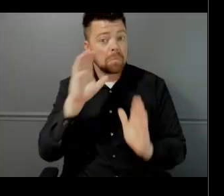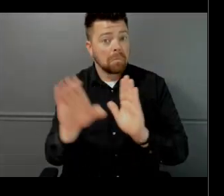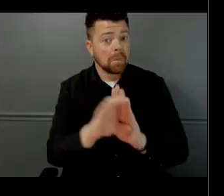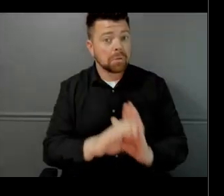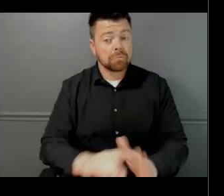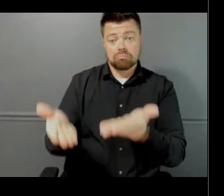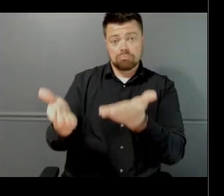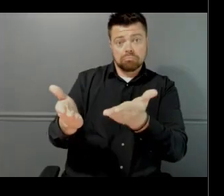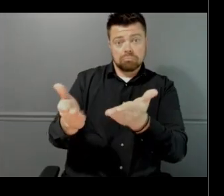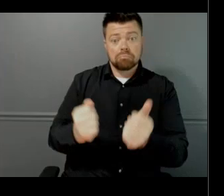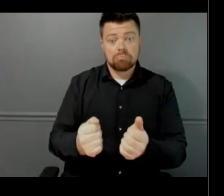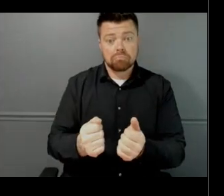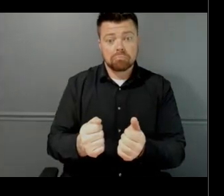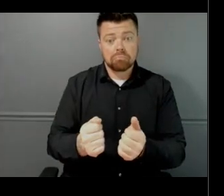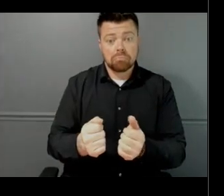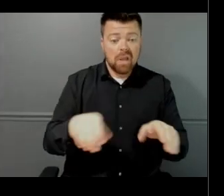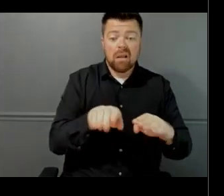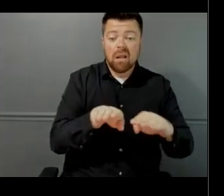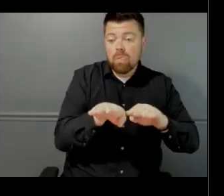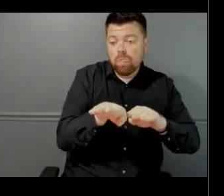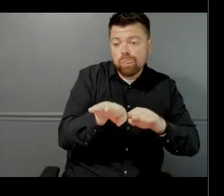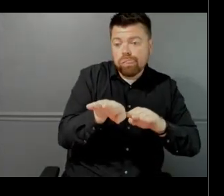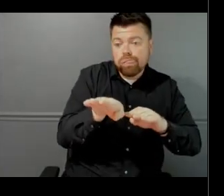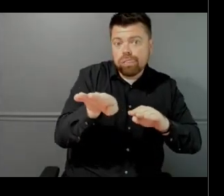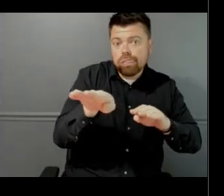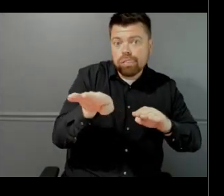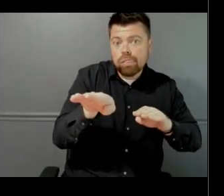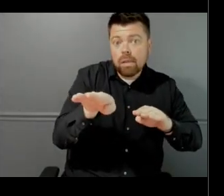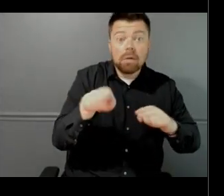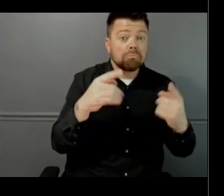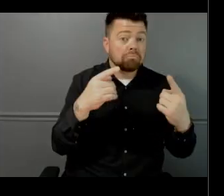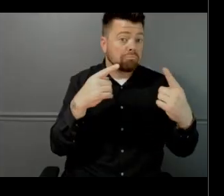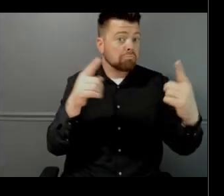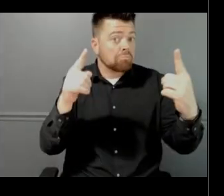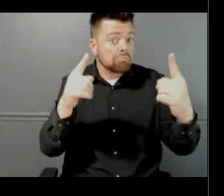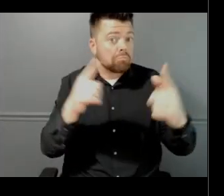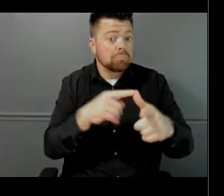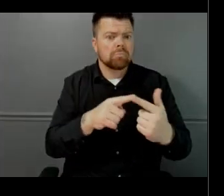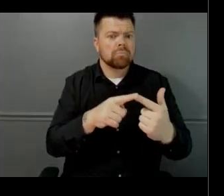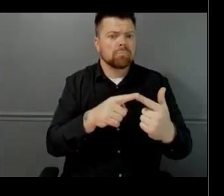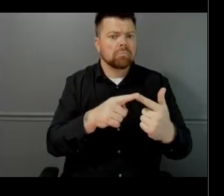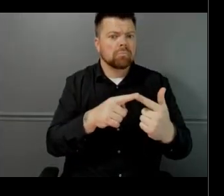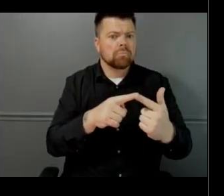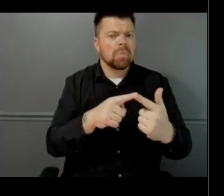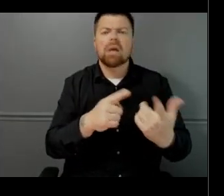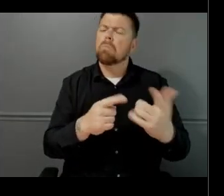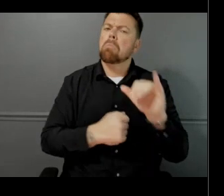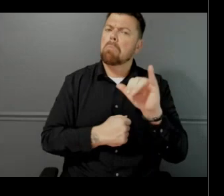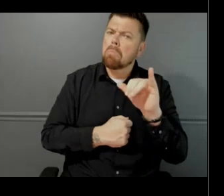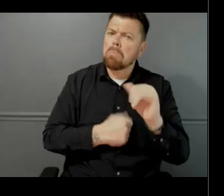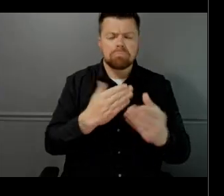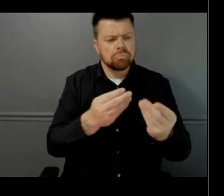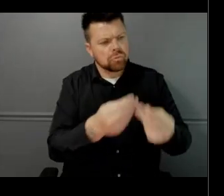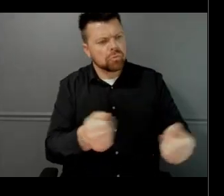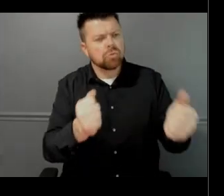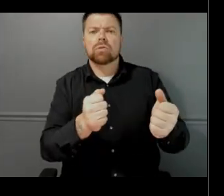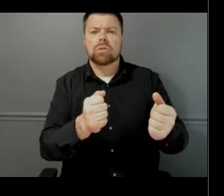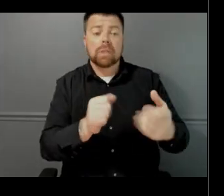A level elevated walkway is an effective and attractive solution to connect